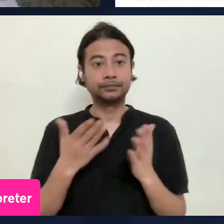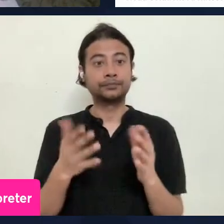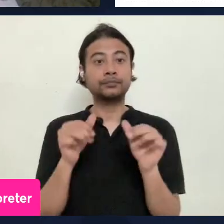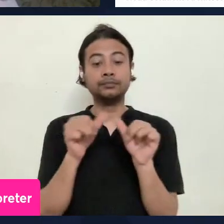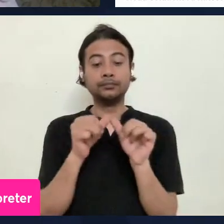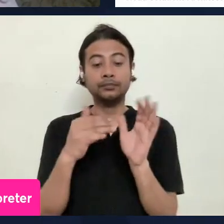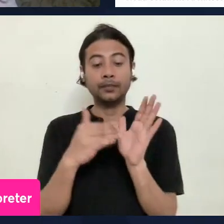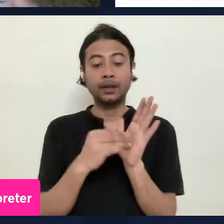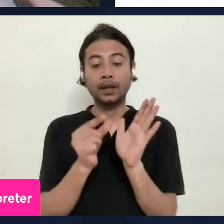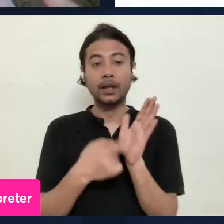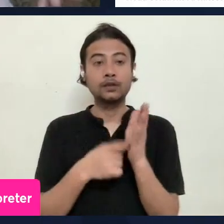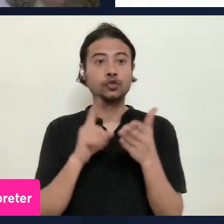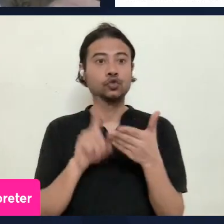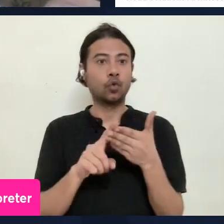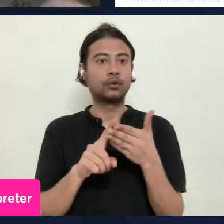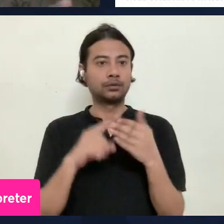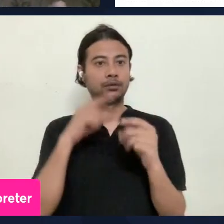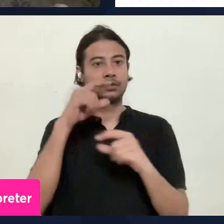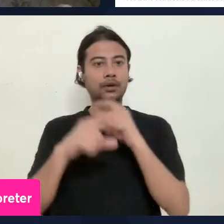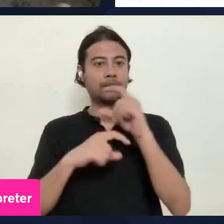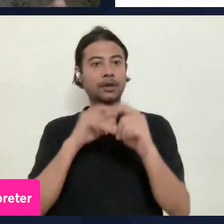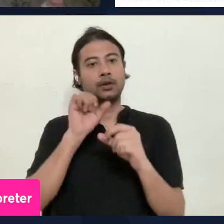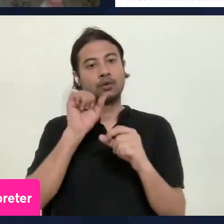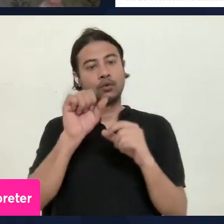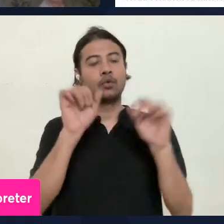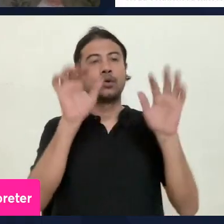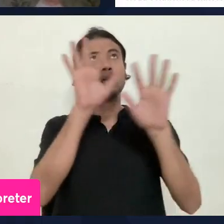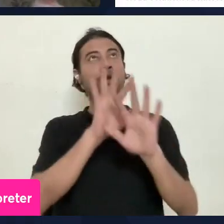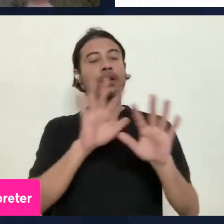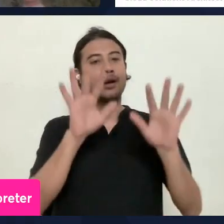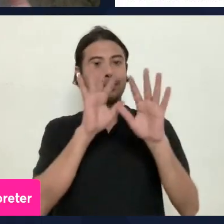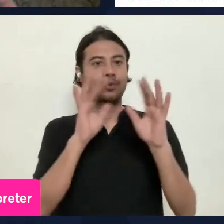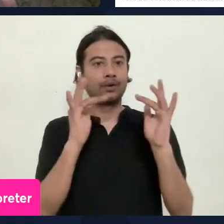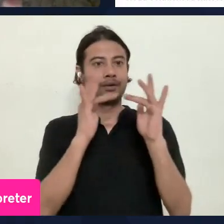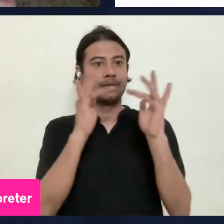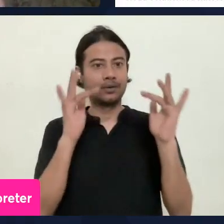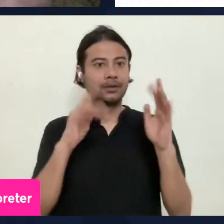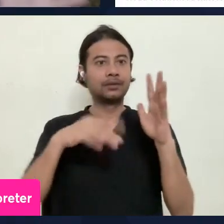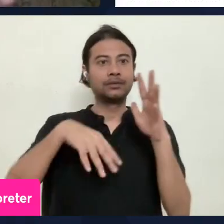and actually, we've already done a podcast on this topic,